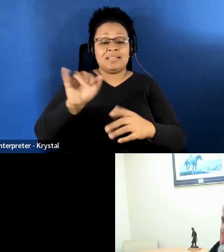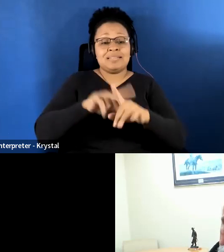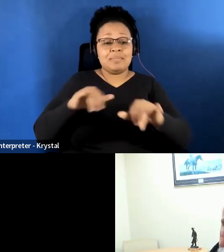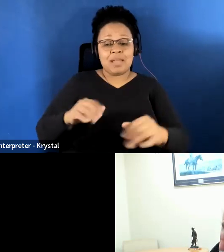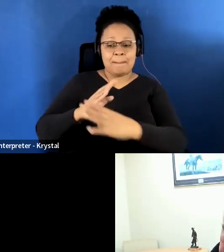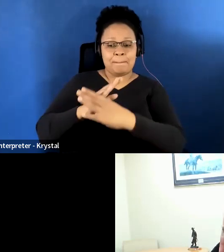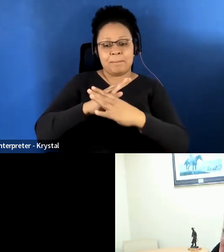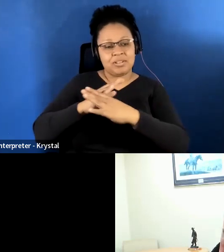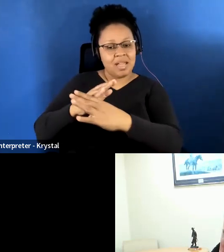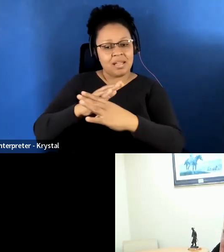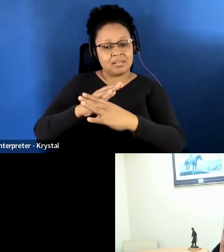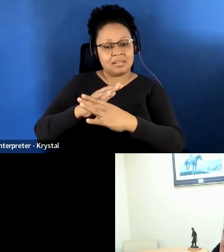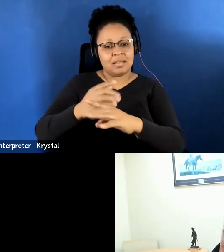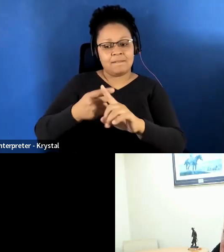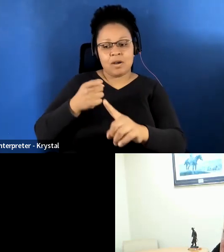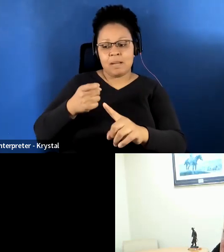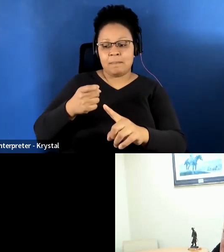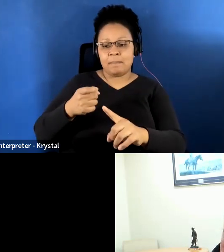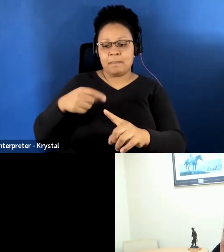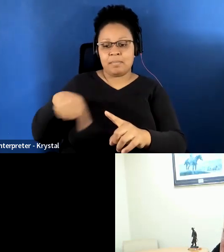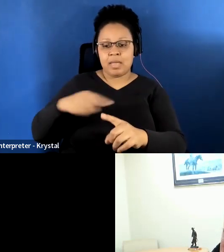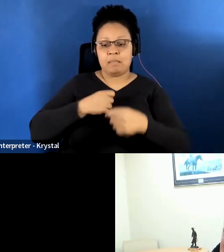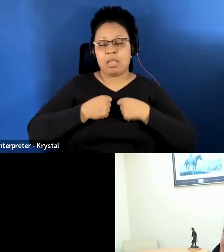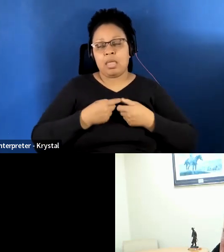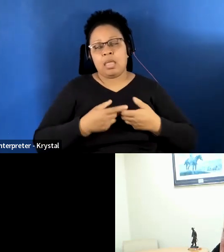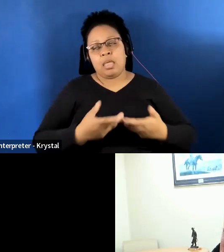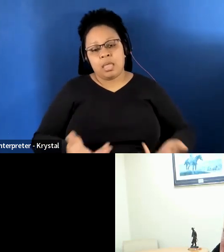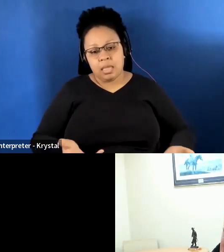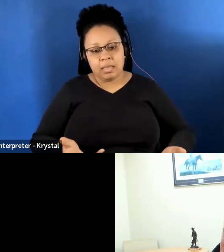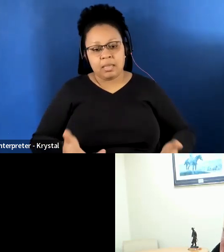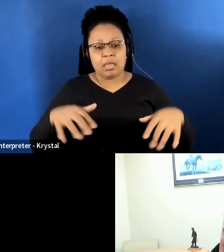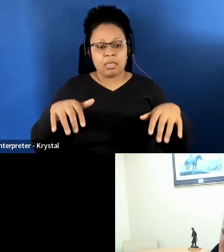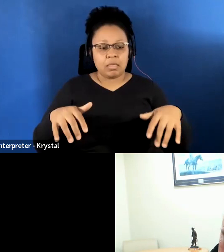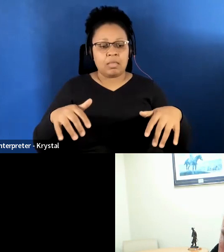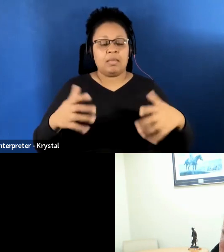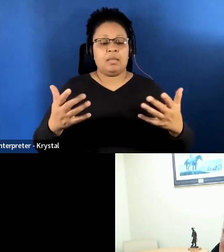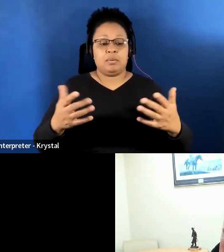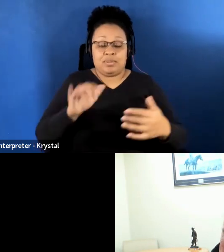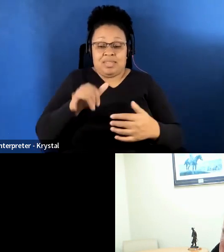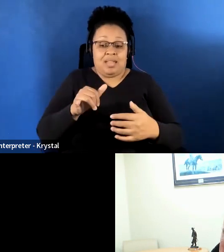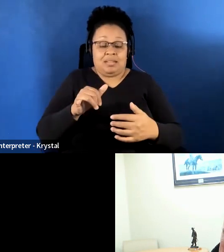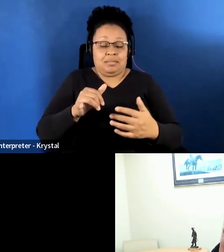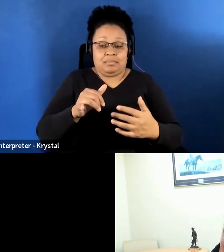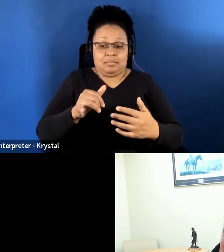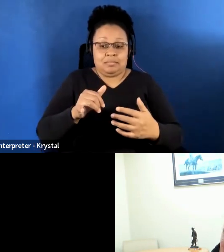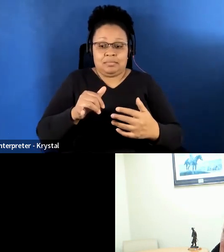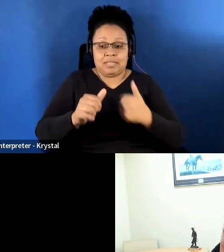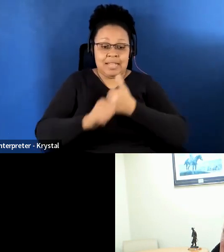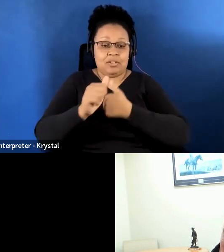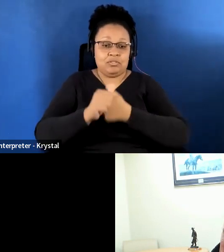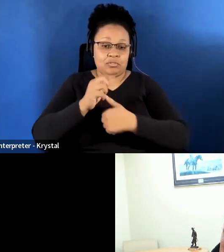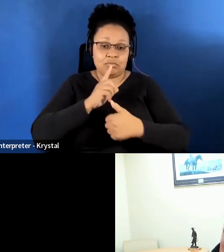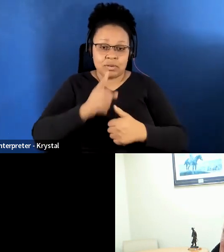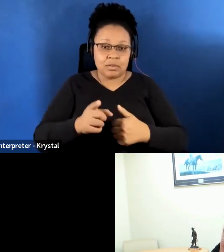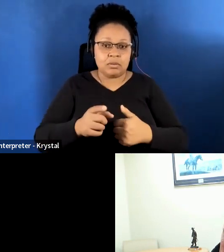those fears of burnout, which are also very real? So I would love